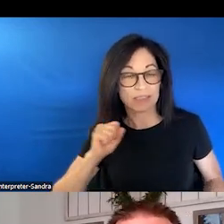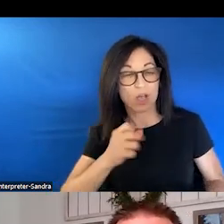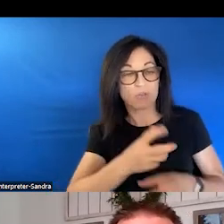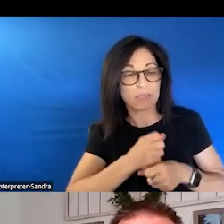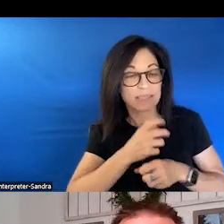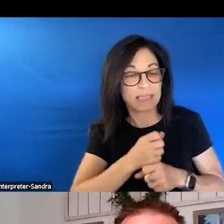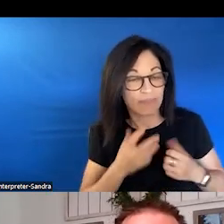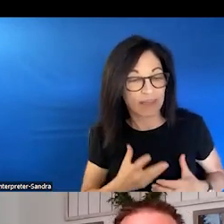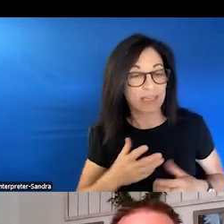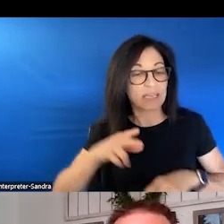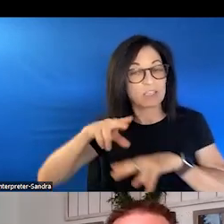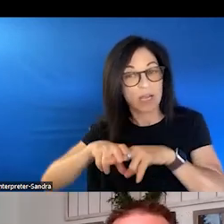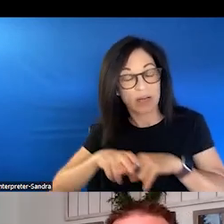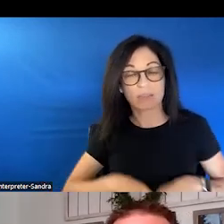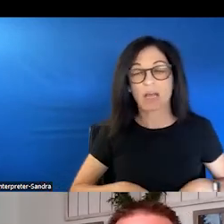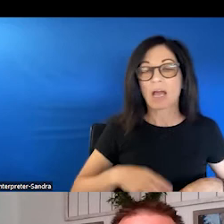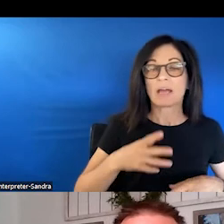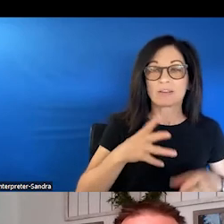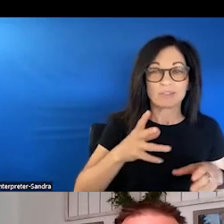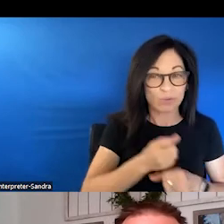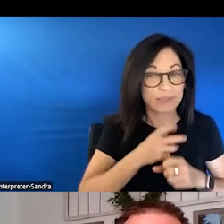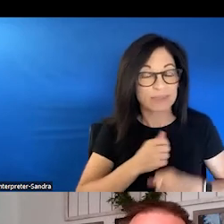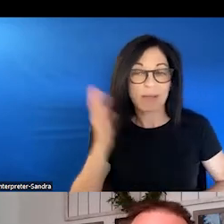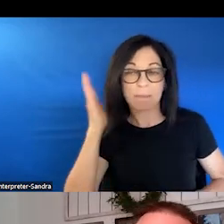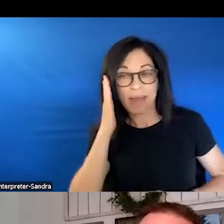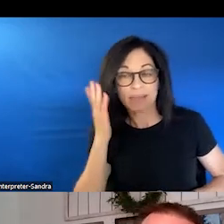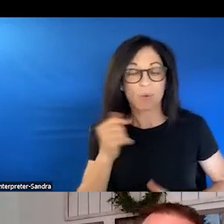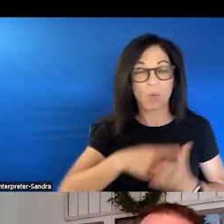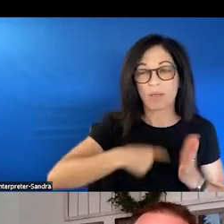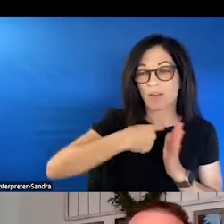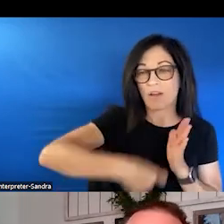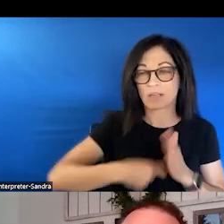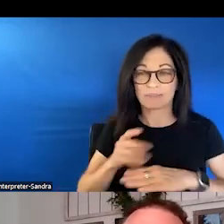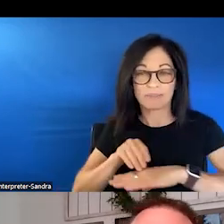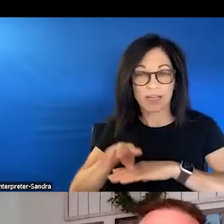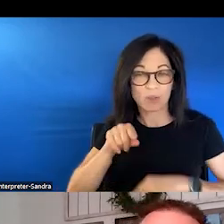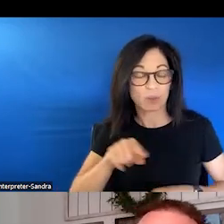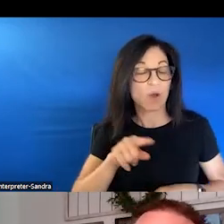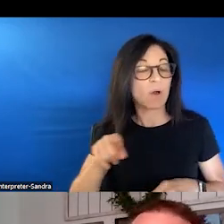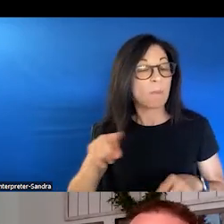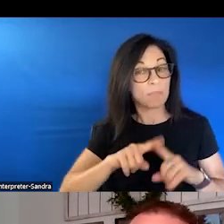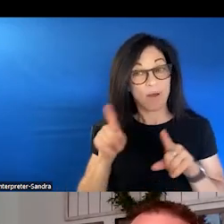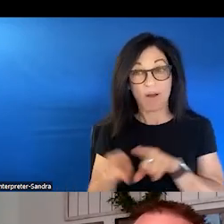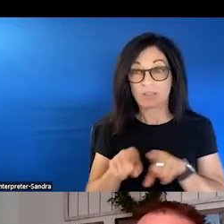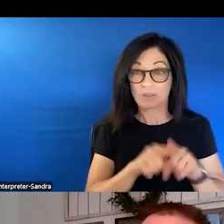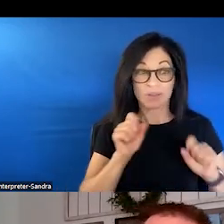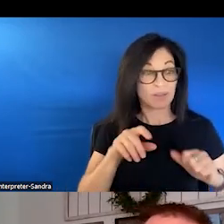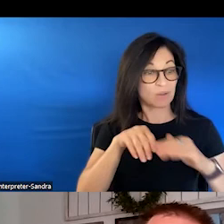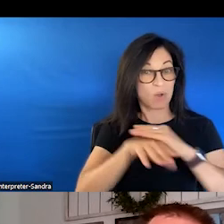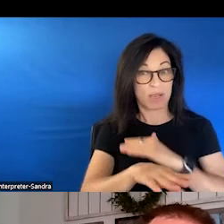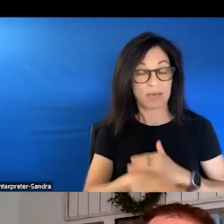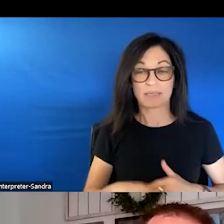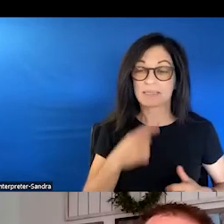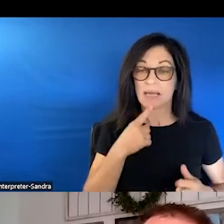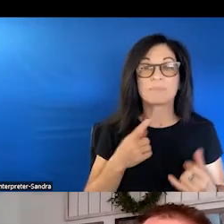crisis beds, and what those things might cost and your impact. But in fact, you can actually go in and you can say,